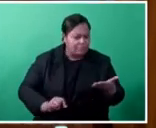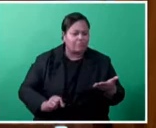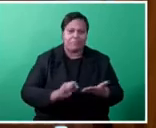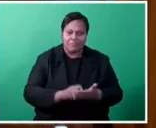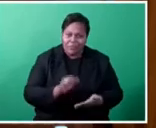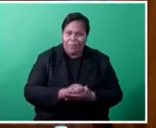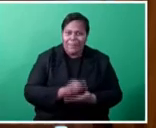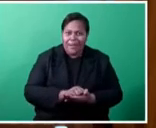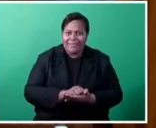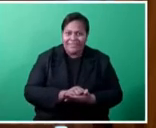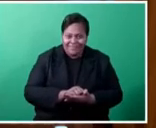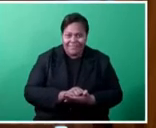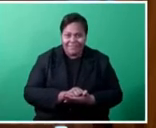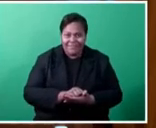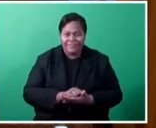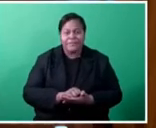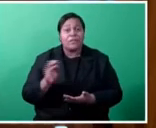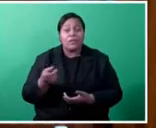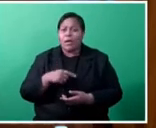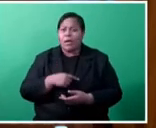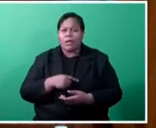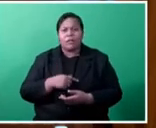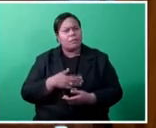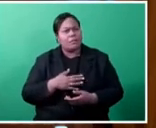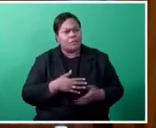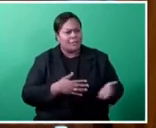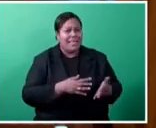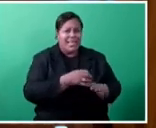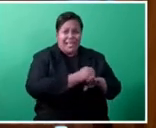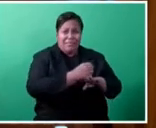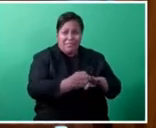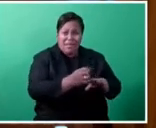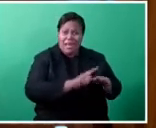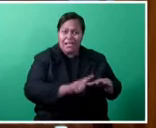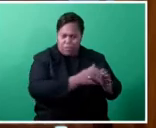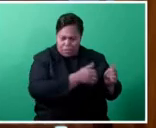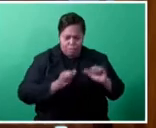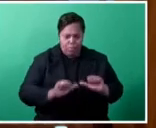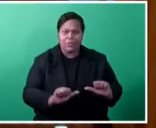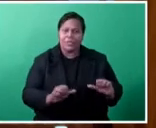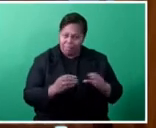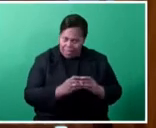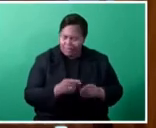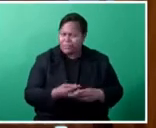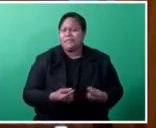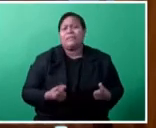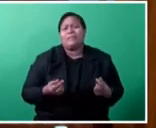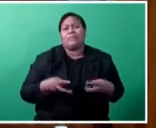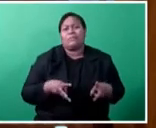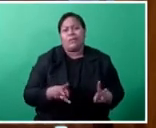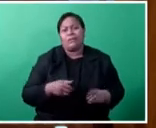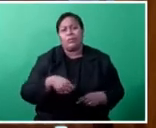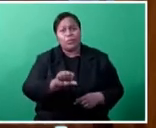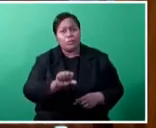land by depositing idle state land by depositing it into the land bank. This is the simplest and most efficient way to